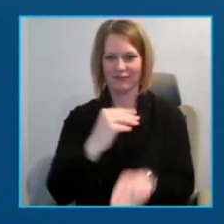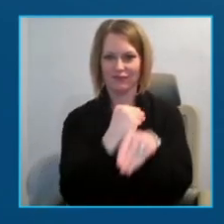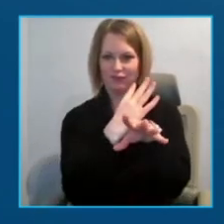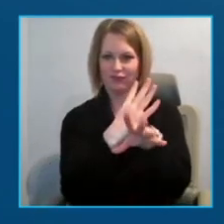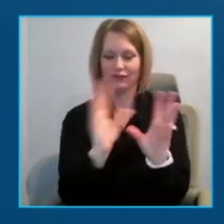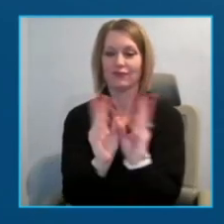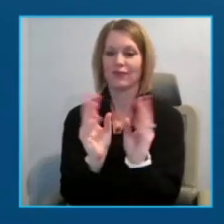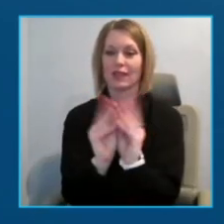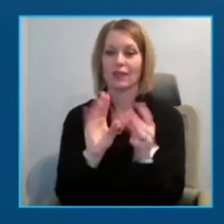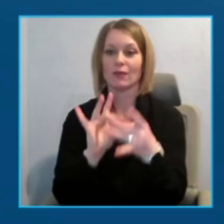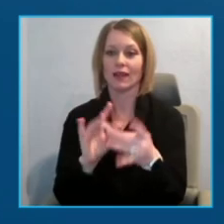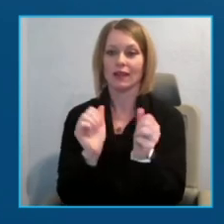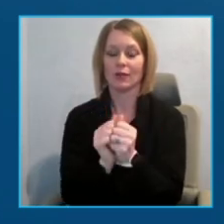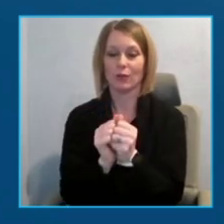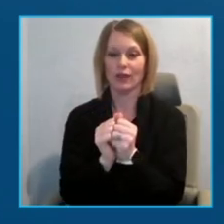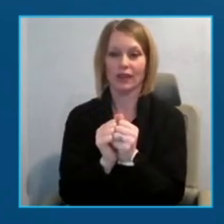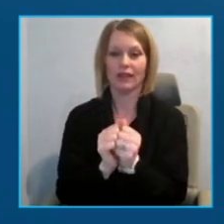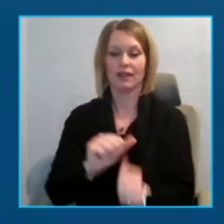and Bylaws Committee.